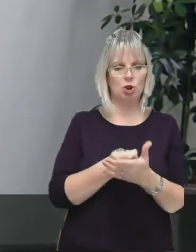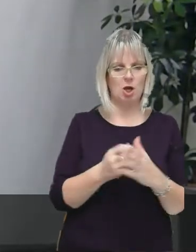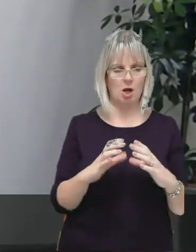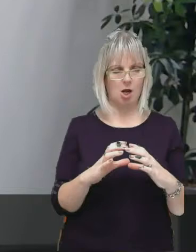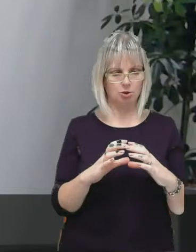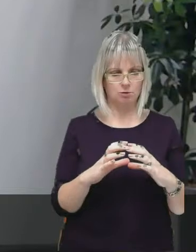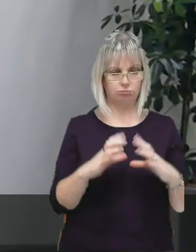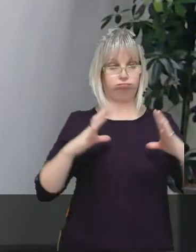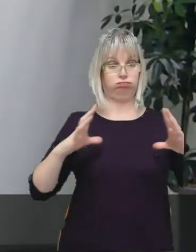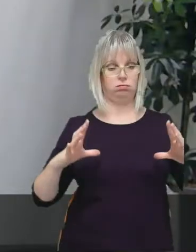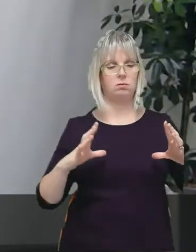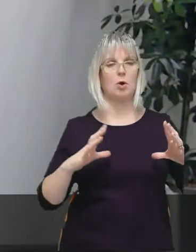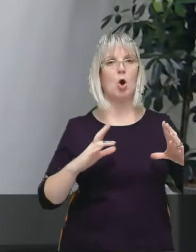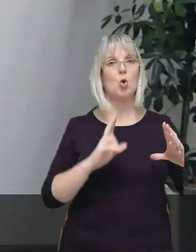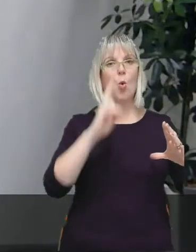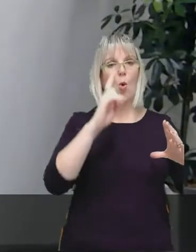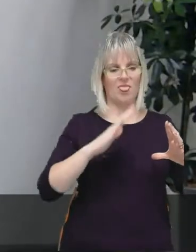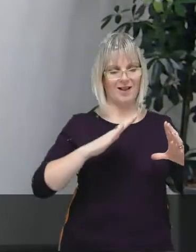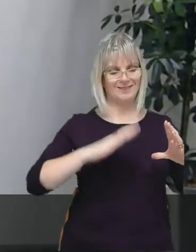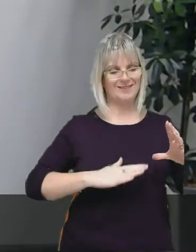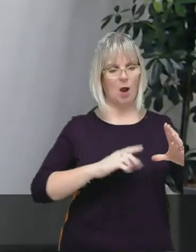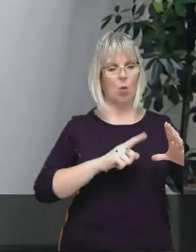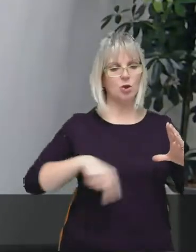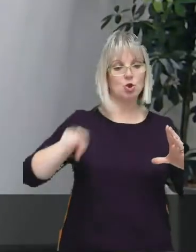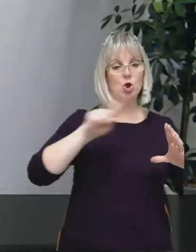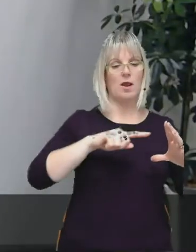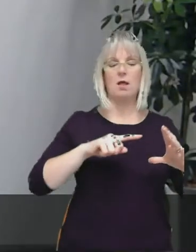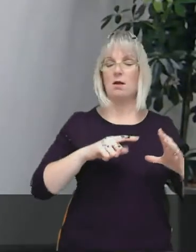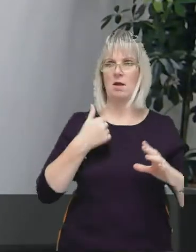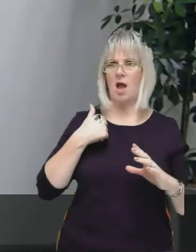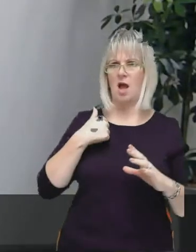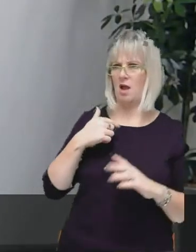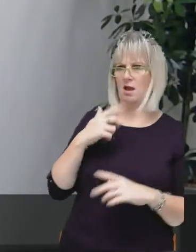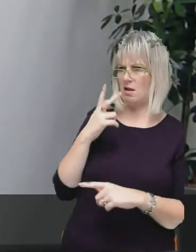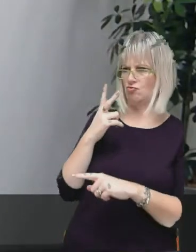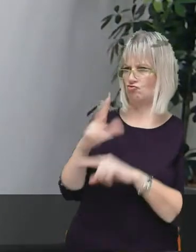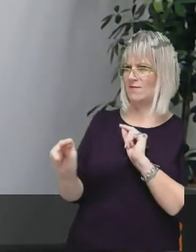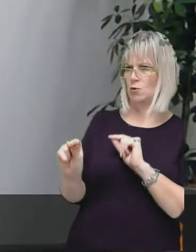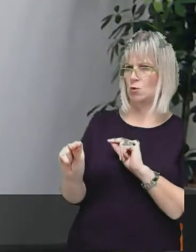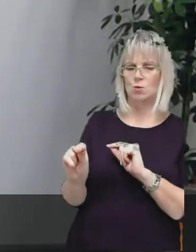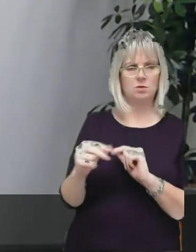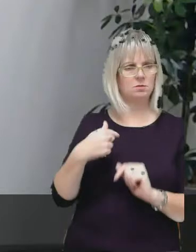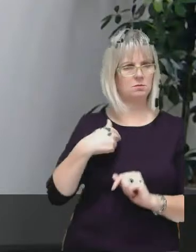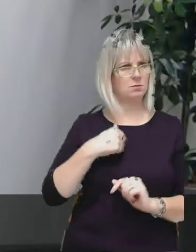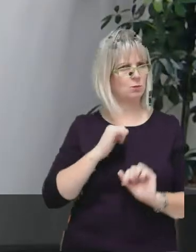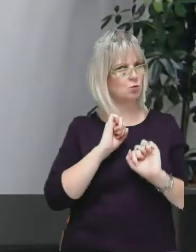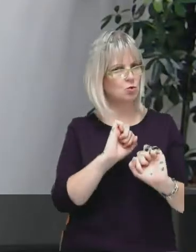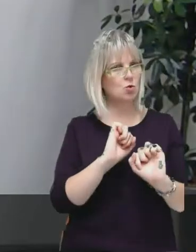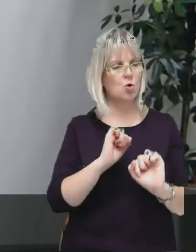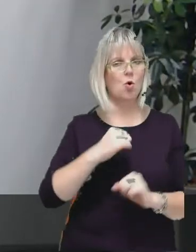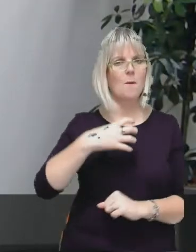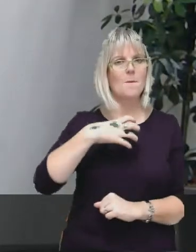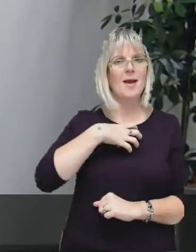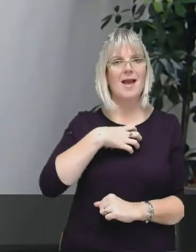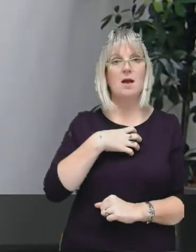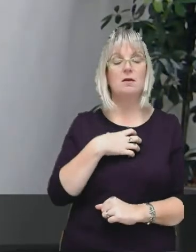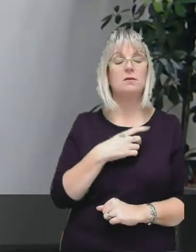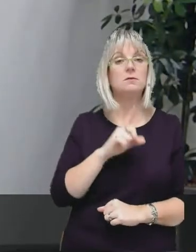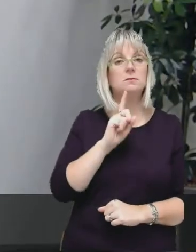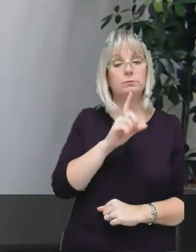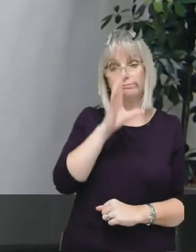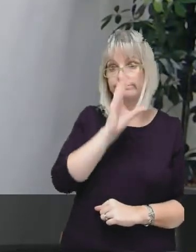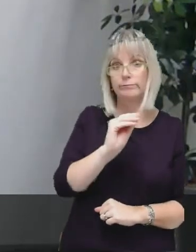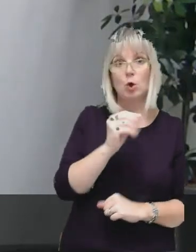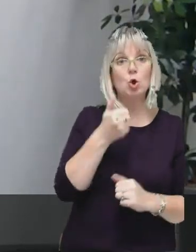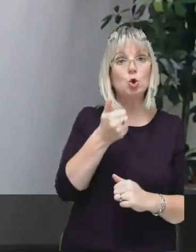inflation. And I resisted as your mayor. So here's the good news. I've said no to the government. You will not take